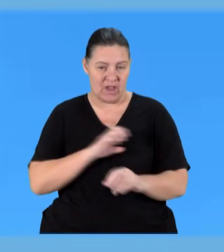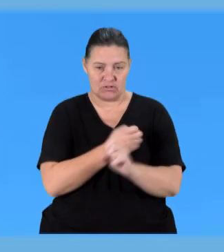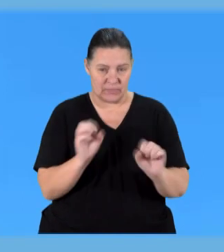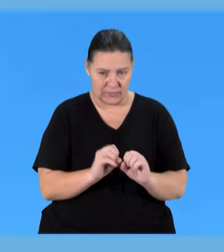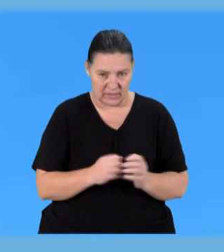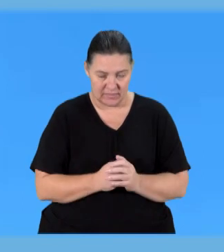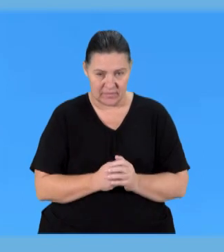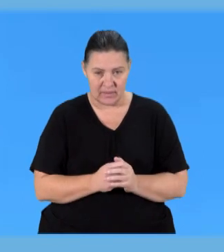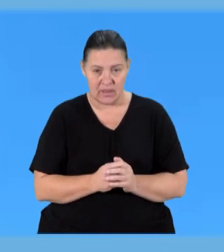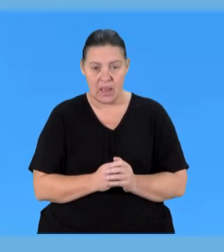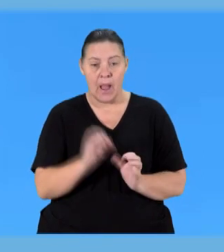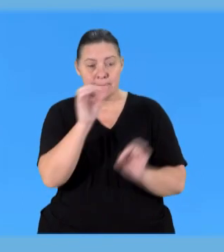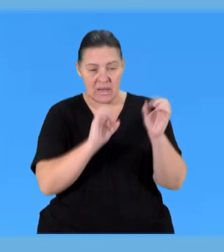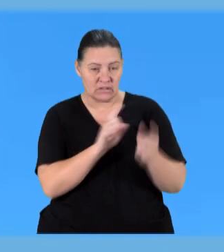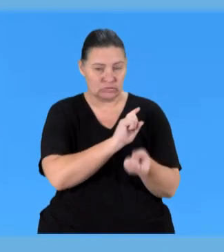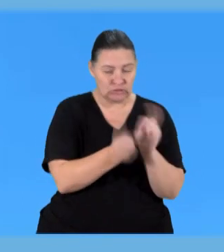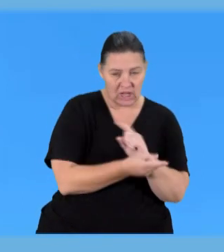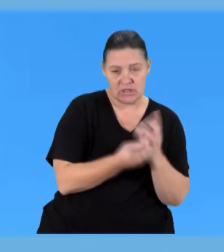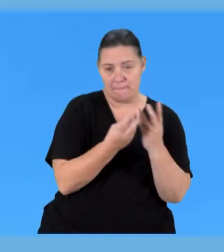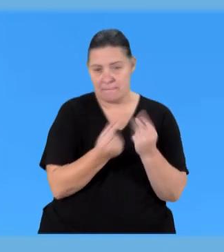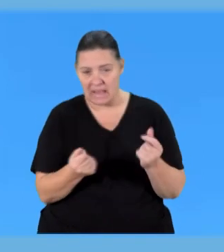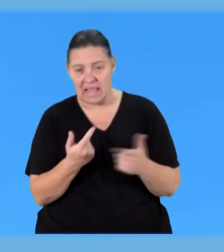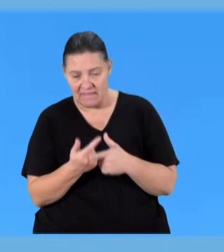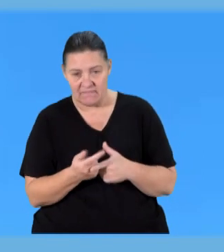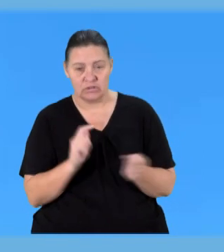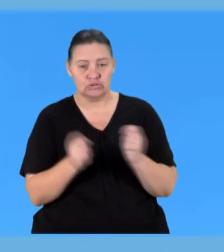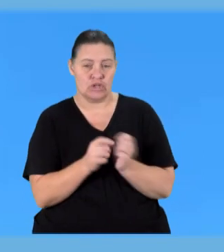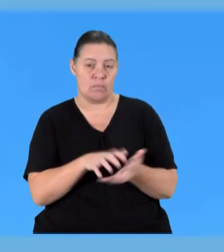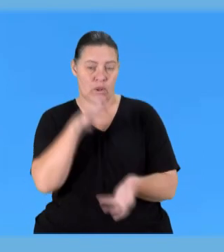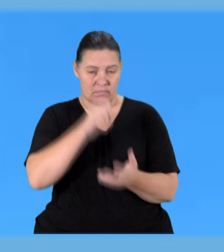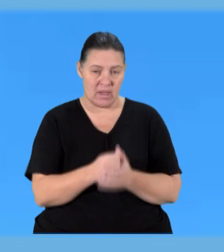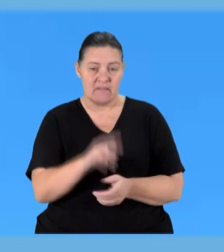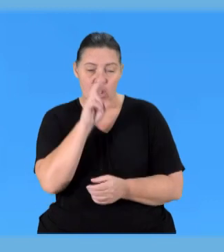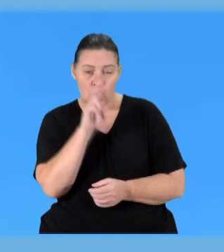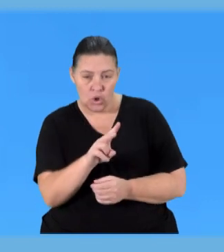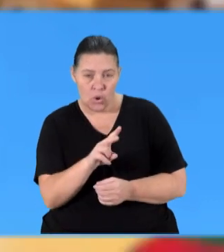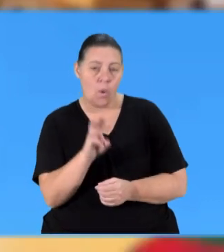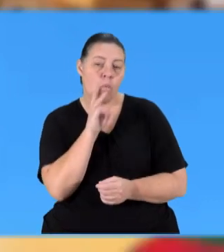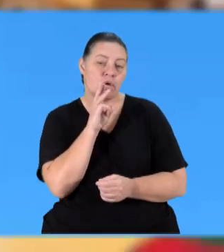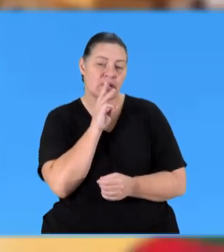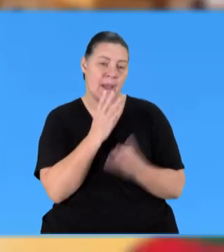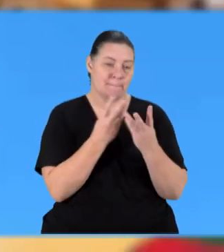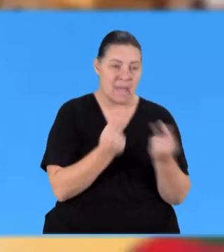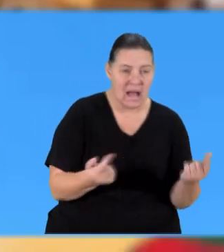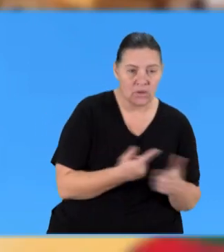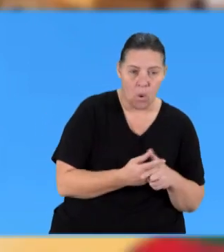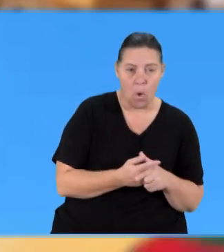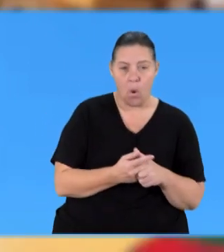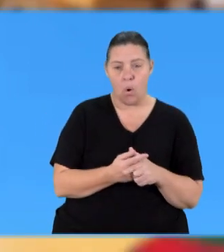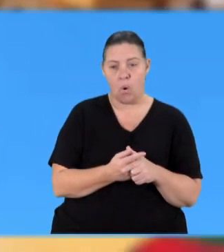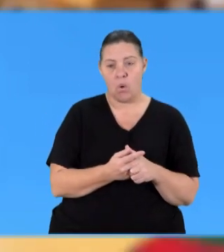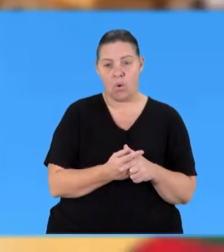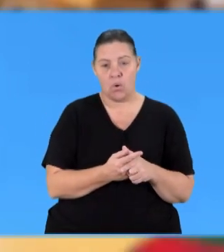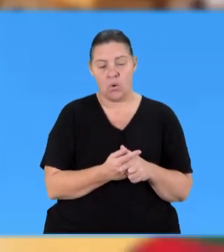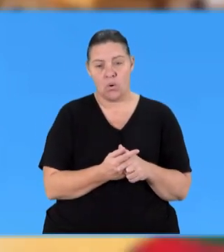Particles do not melt, solidify, or change volume. So if you're looking at a water molecule, it doesn't melt, it doesn't